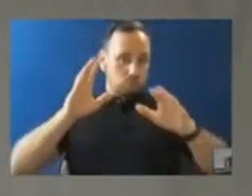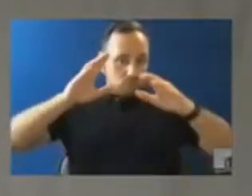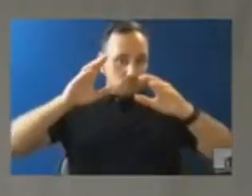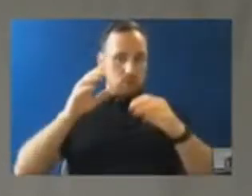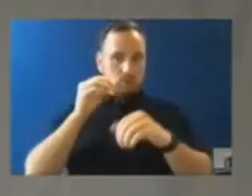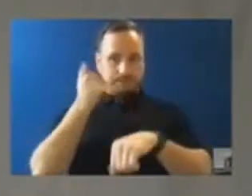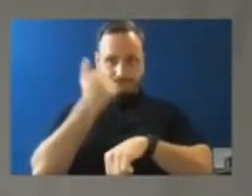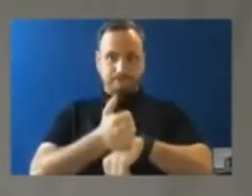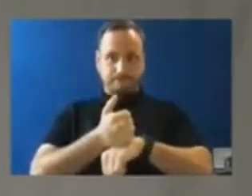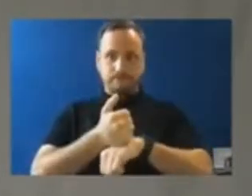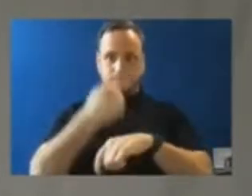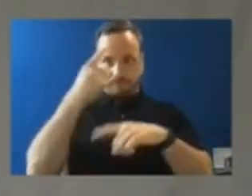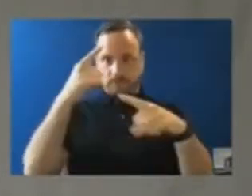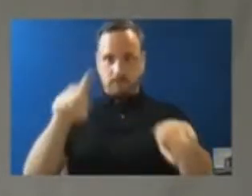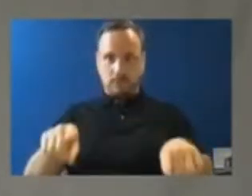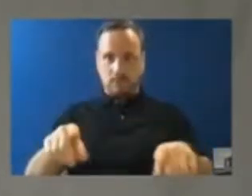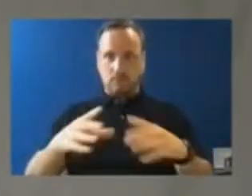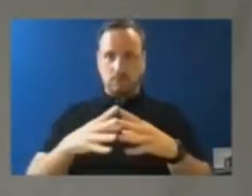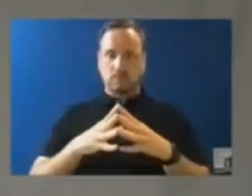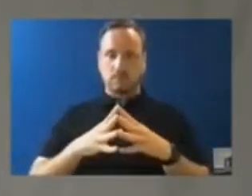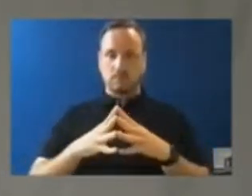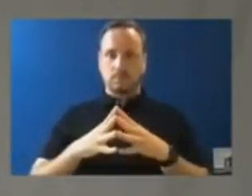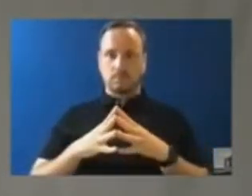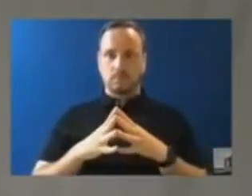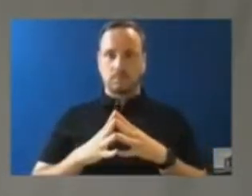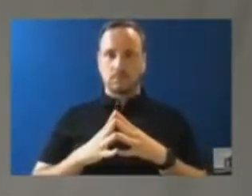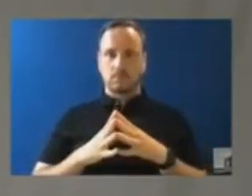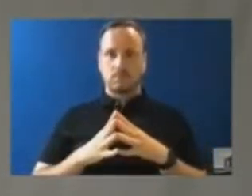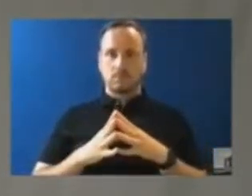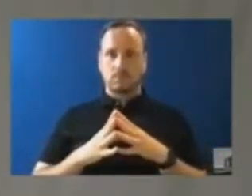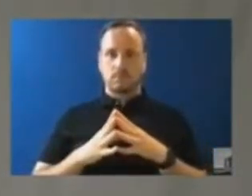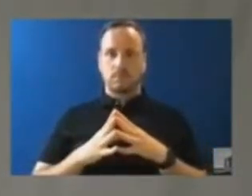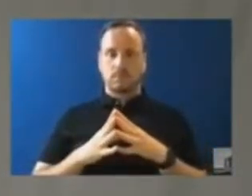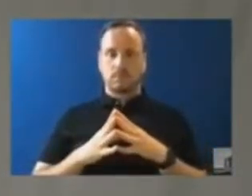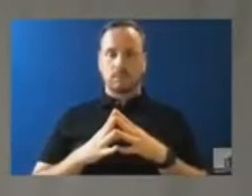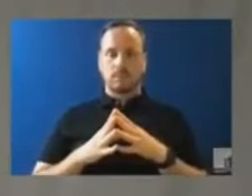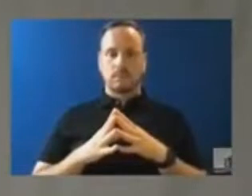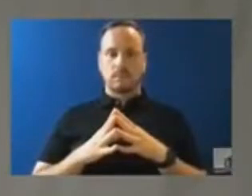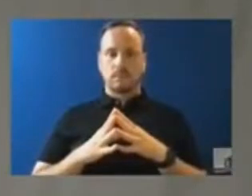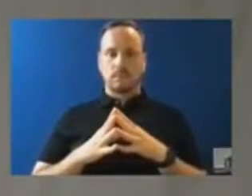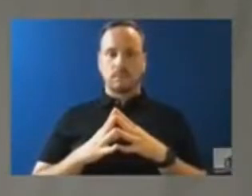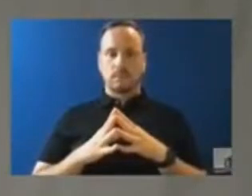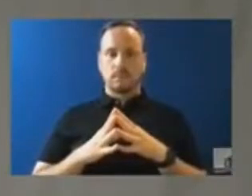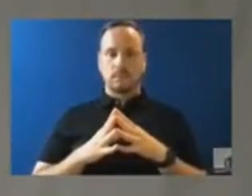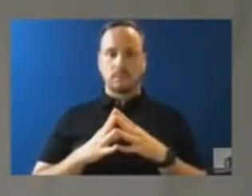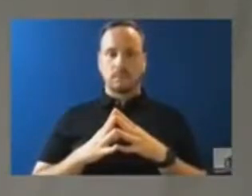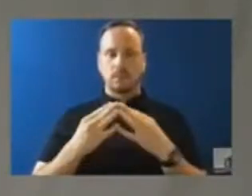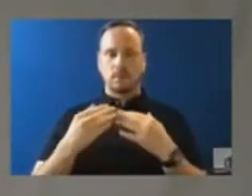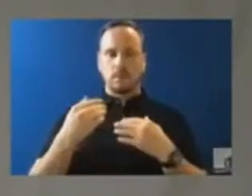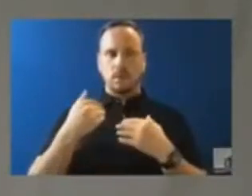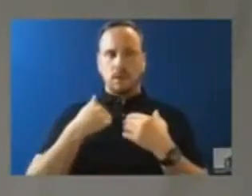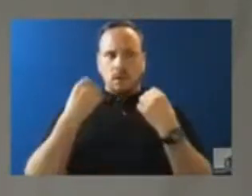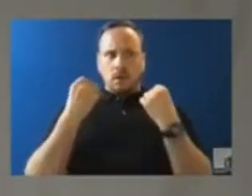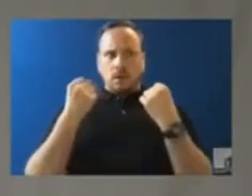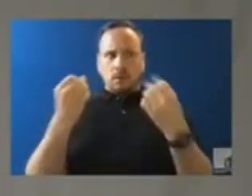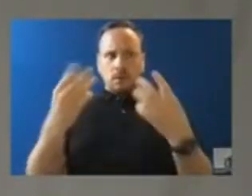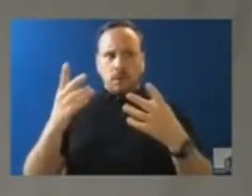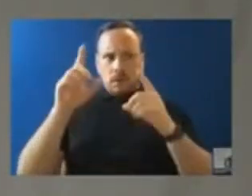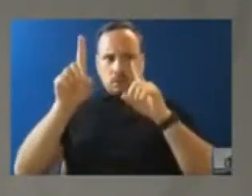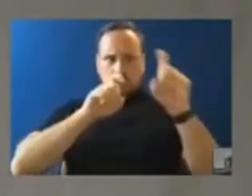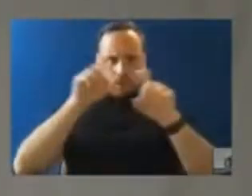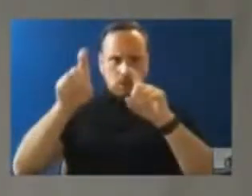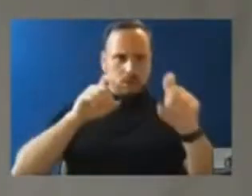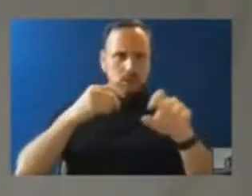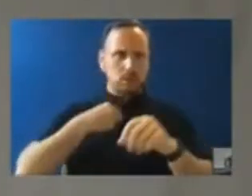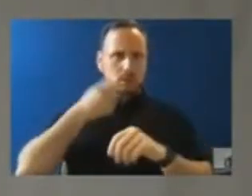Okay. And I would assume that, I mean, I've had a lot of questions. I had watched the teacher town hall the